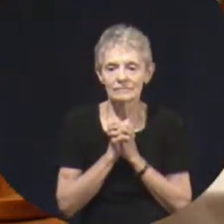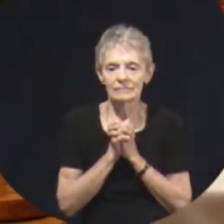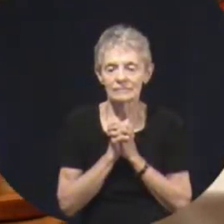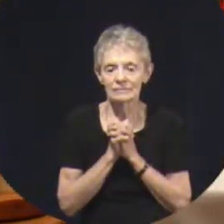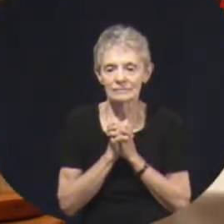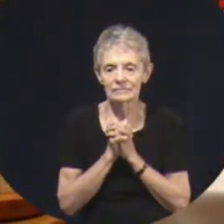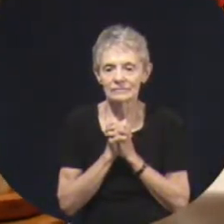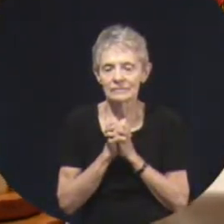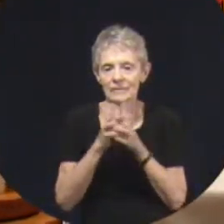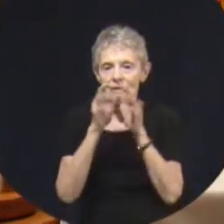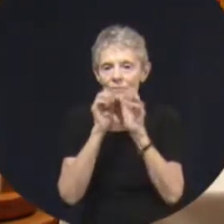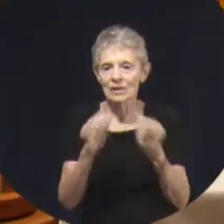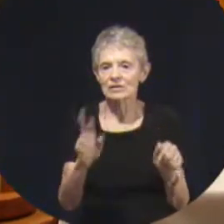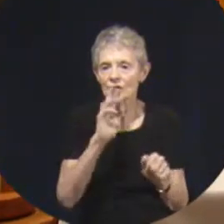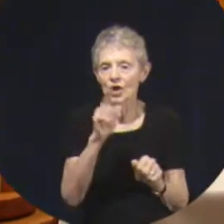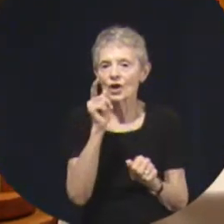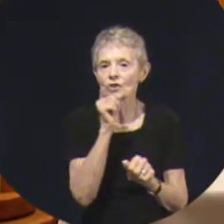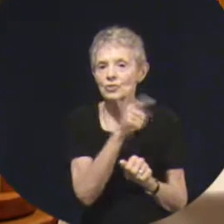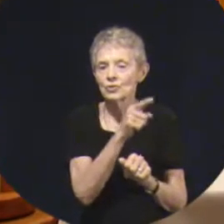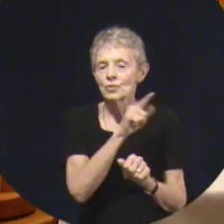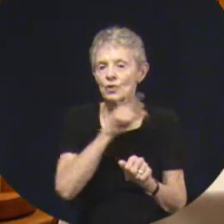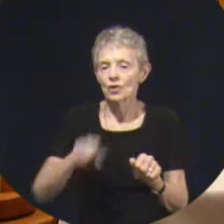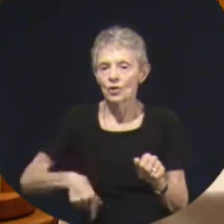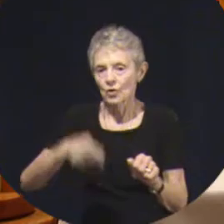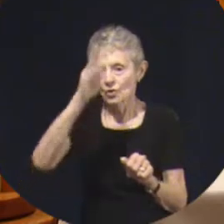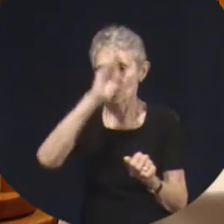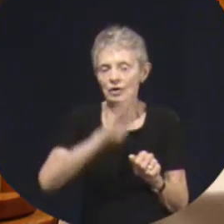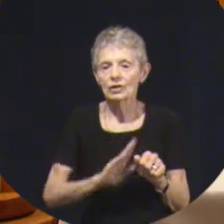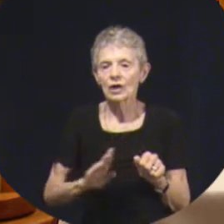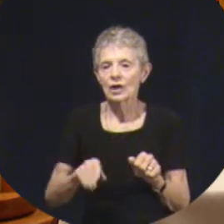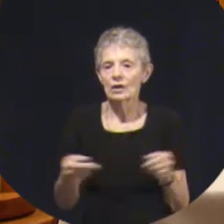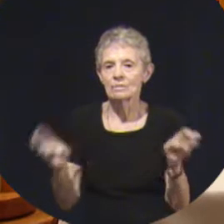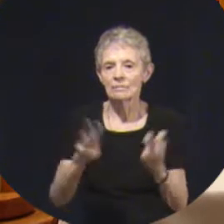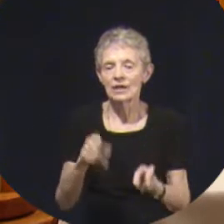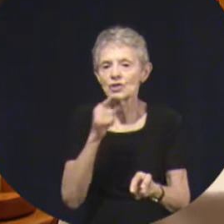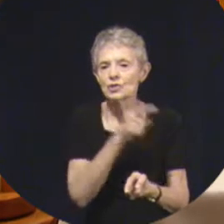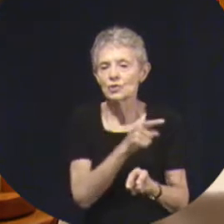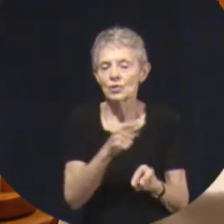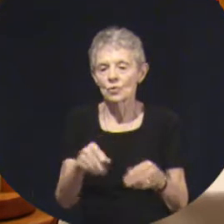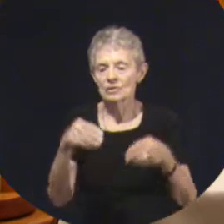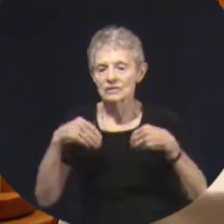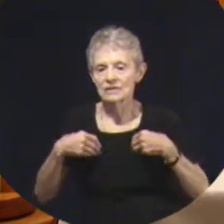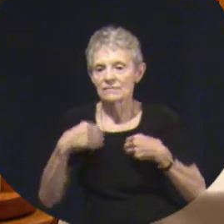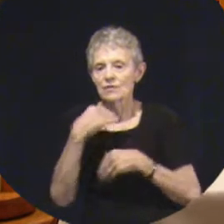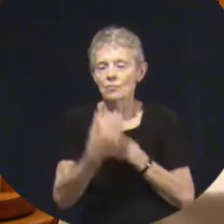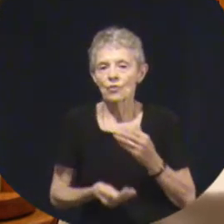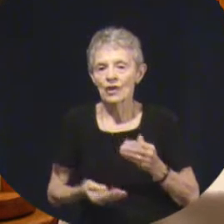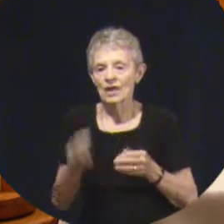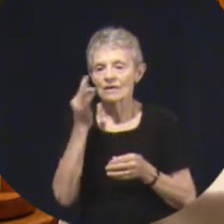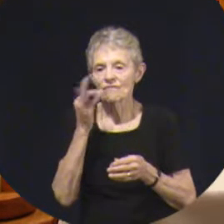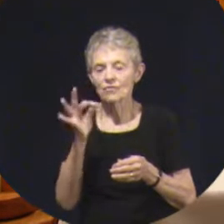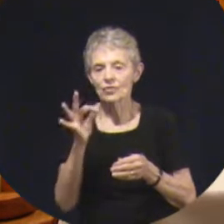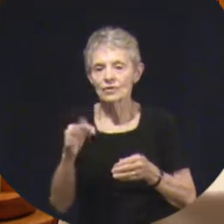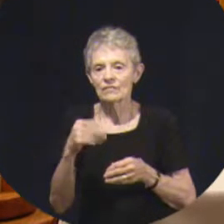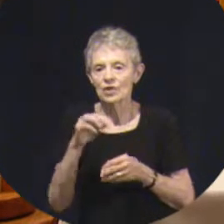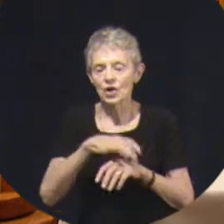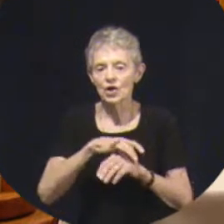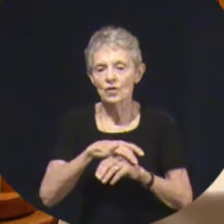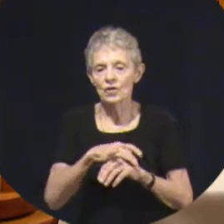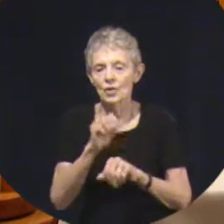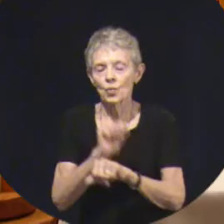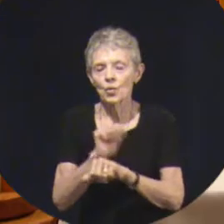Blessed are you, Lord, God of all creation, for through your goodness we receive the bread we offer you, fruit of the earth and work of human hands. It become for us the bread of